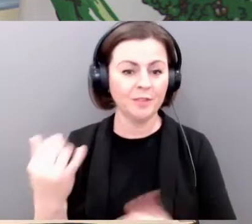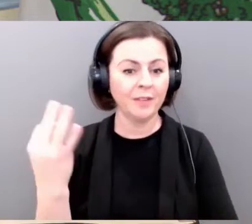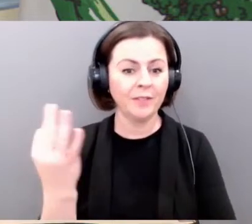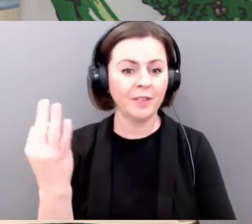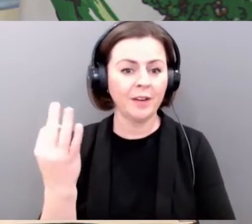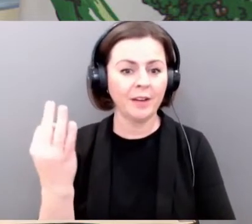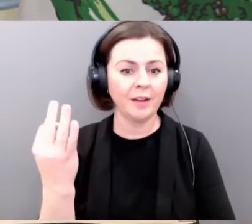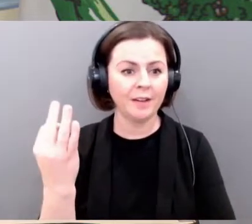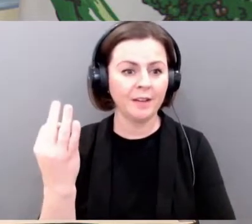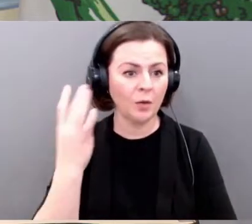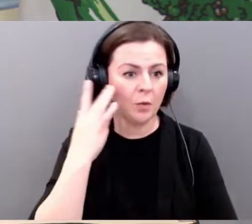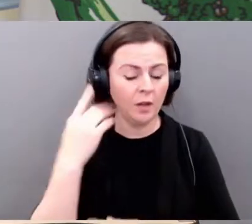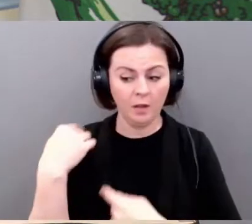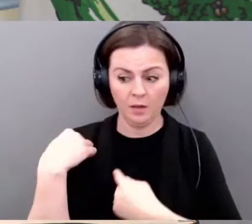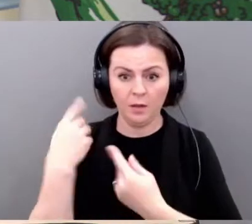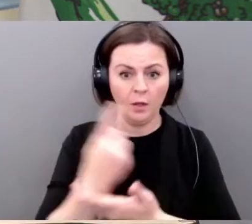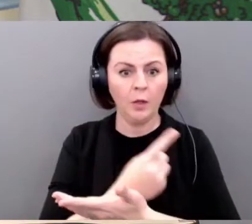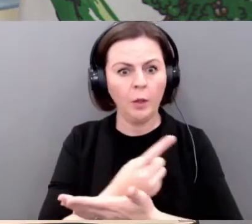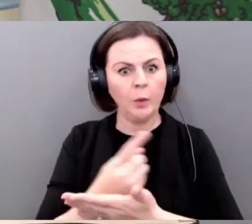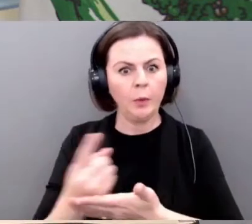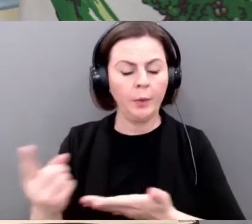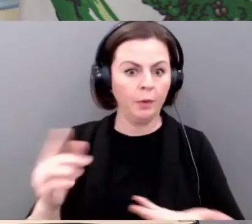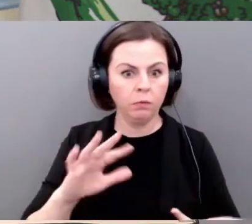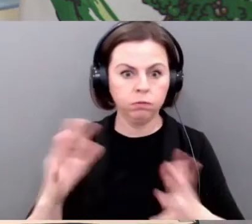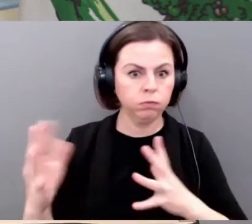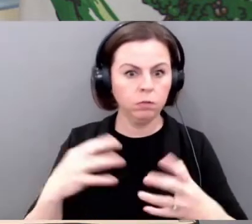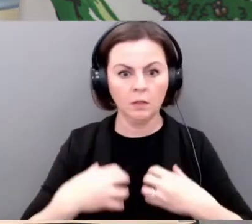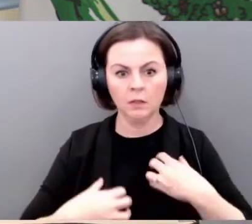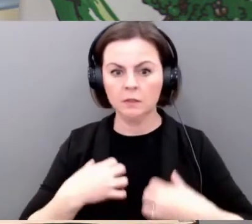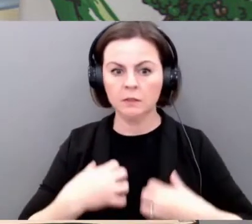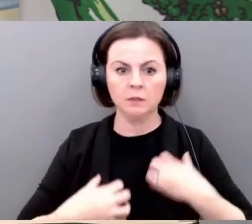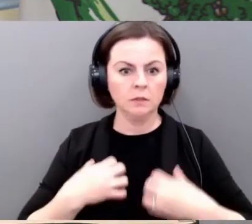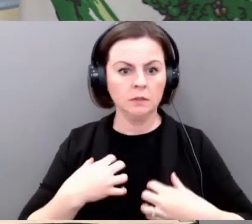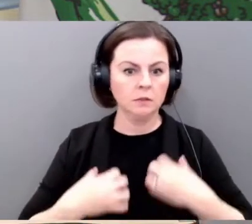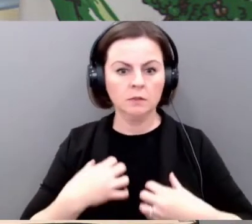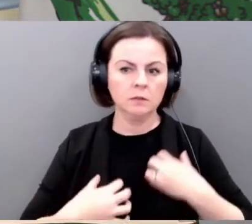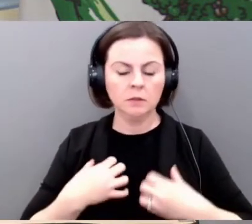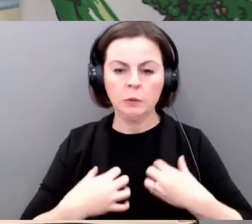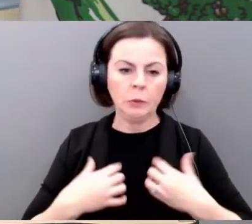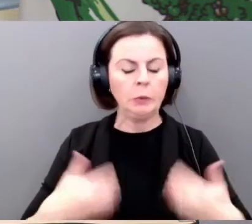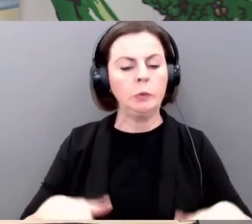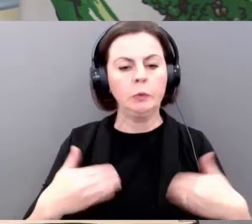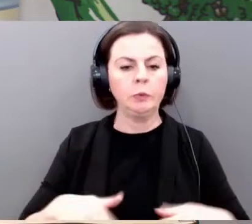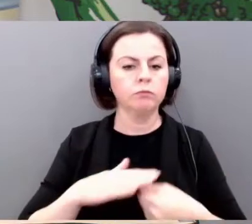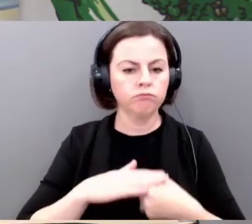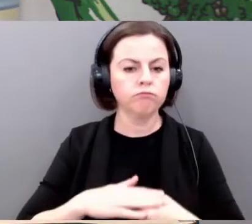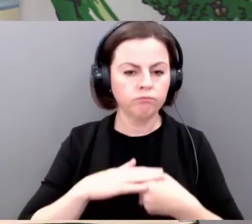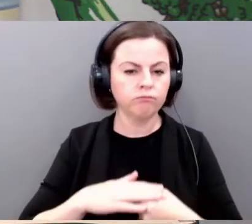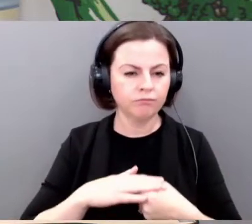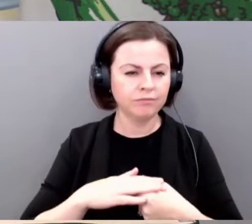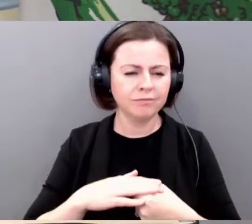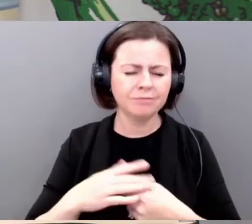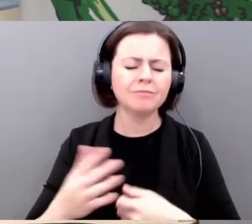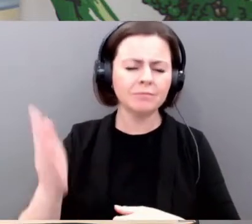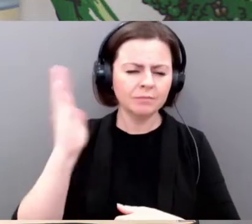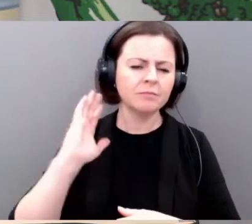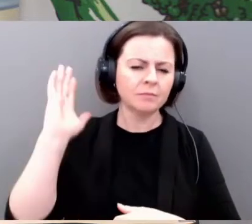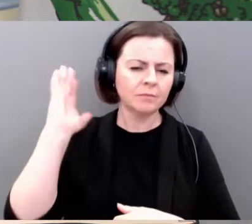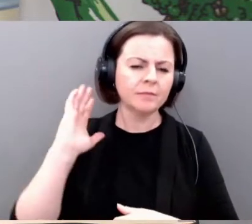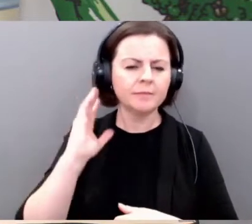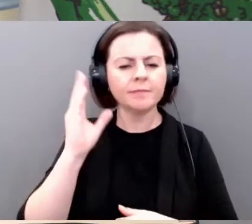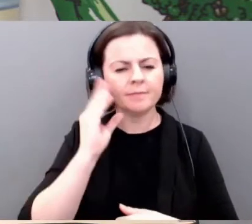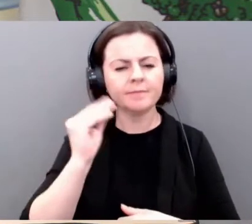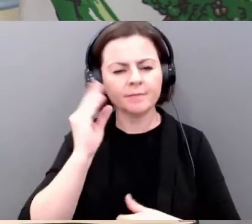I guess, an unsettling week for many Islanders. We've been through this before, of course, but it